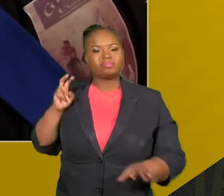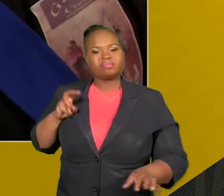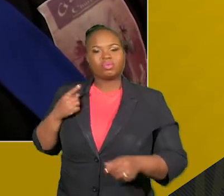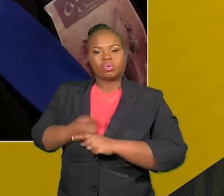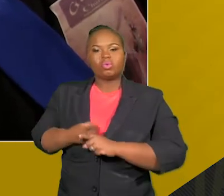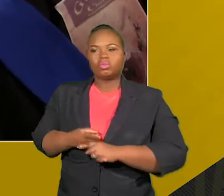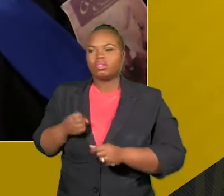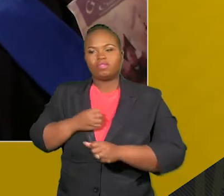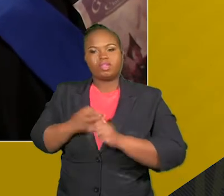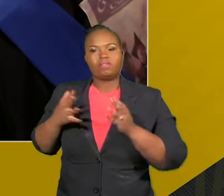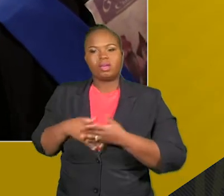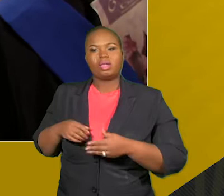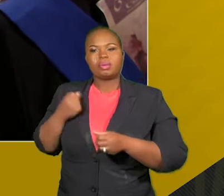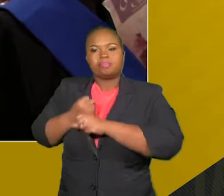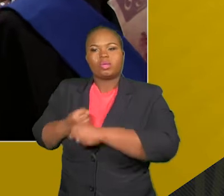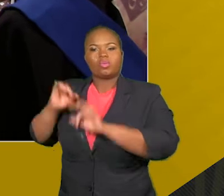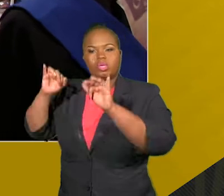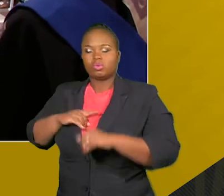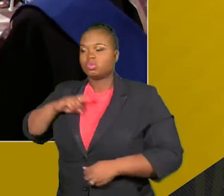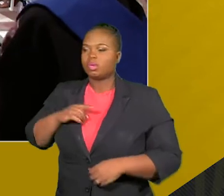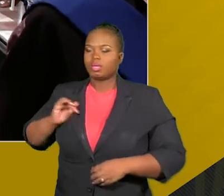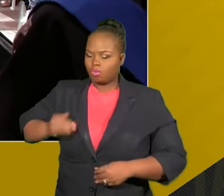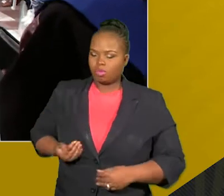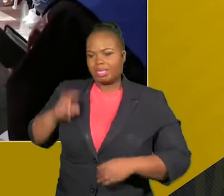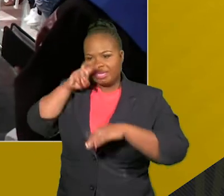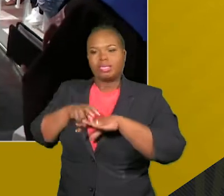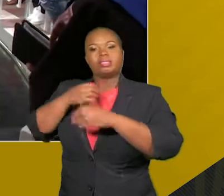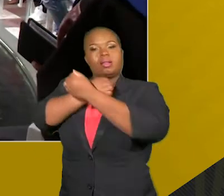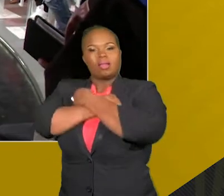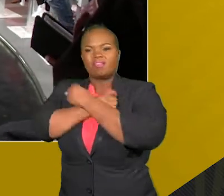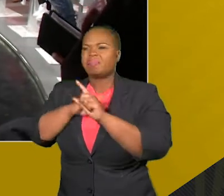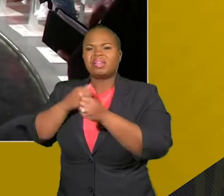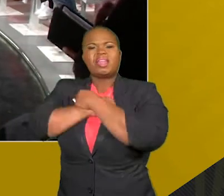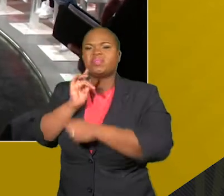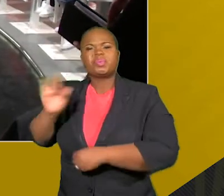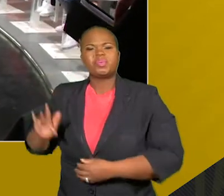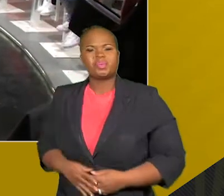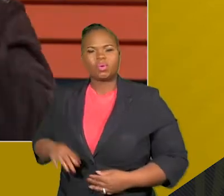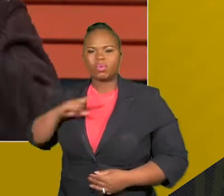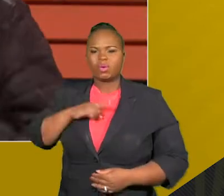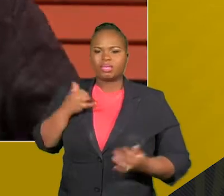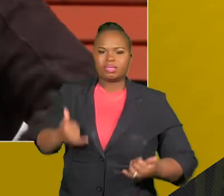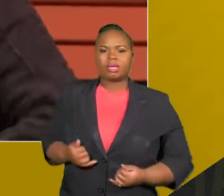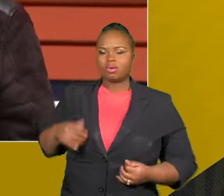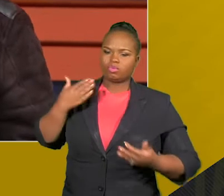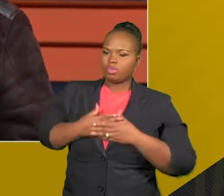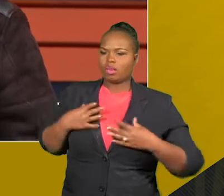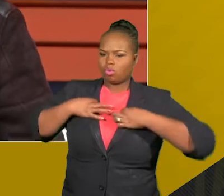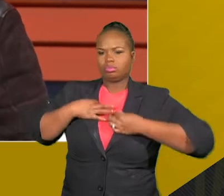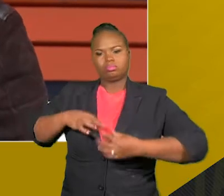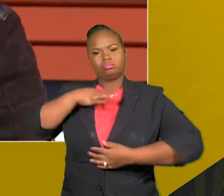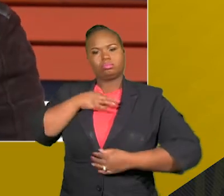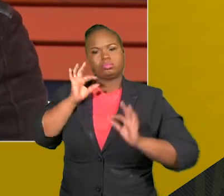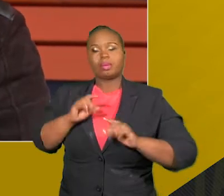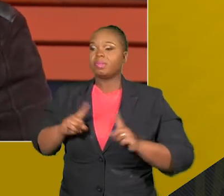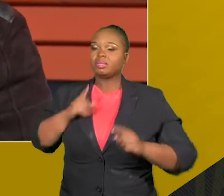never deposited. Labafazi bafuna uthando lalungekho khona. Because ubona usokwazi ukuzigunda ugcoke kahle ube